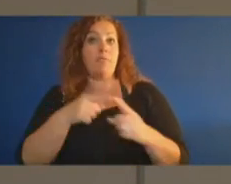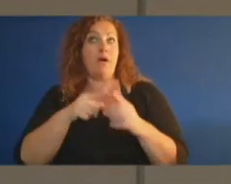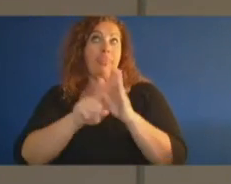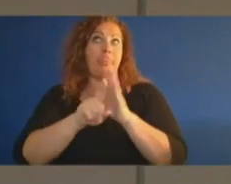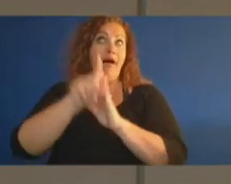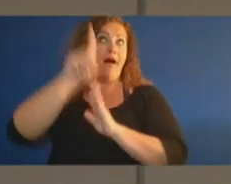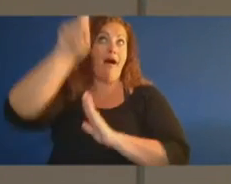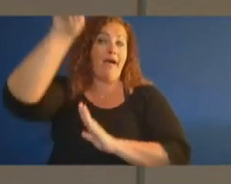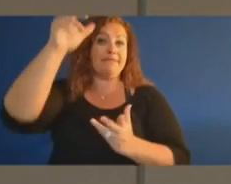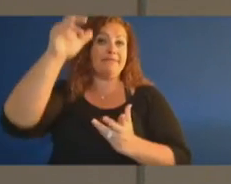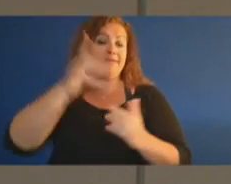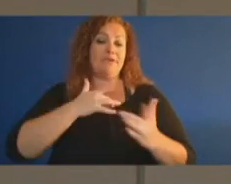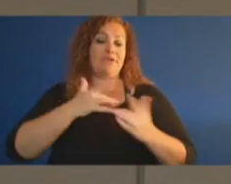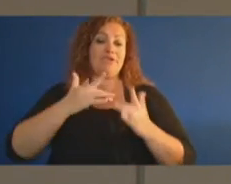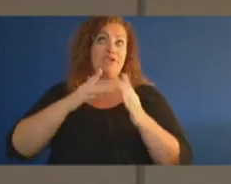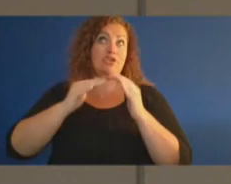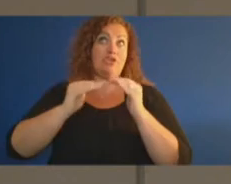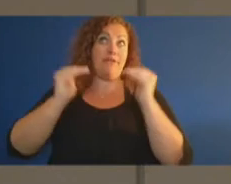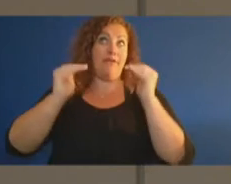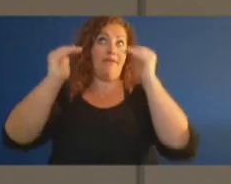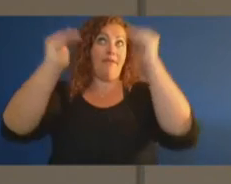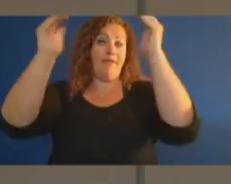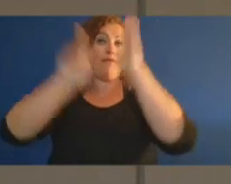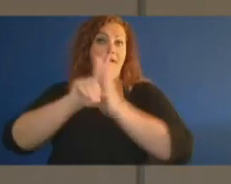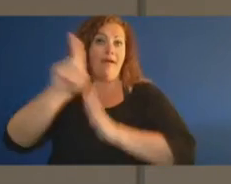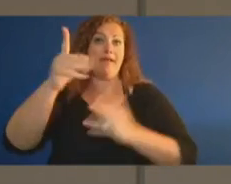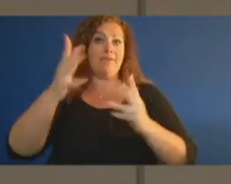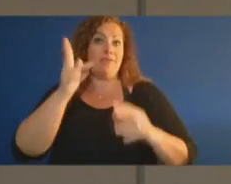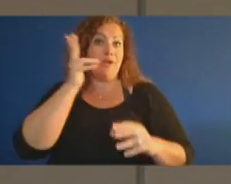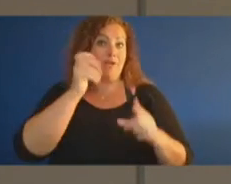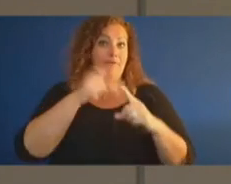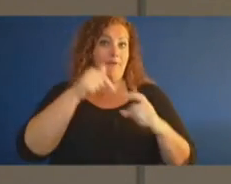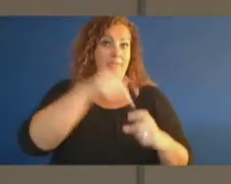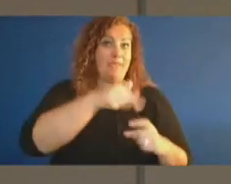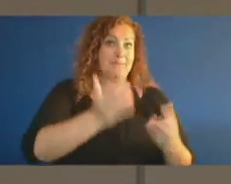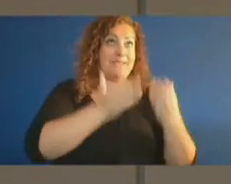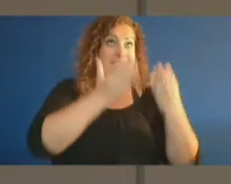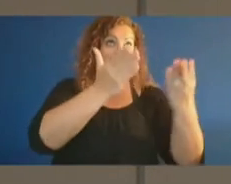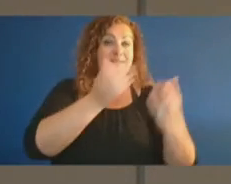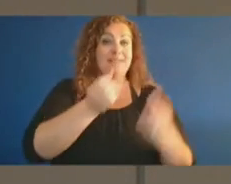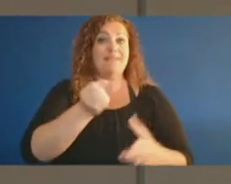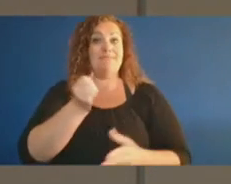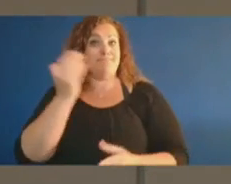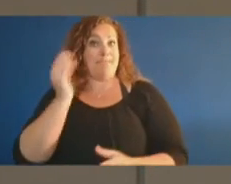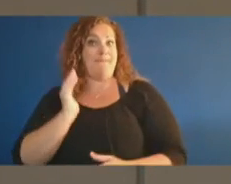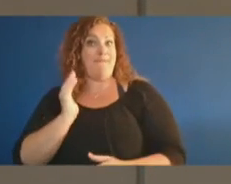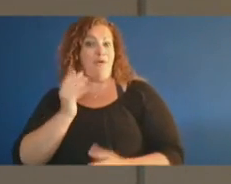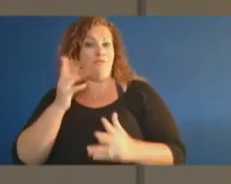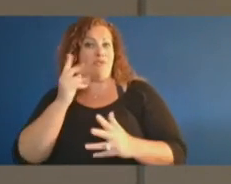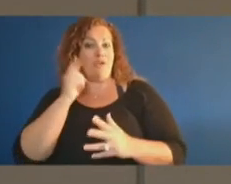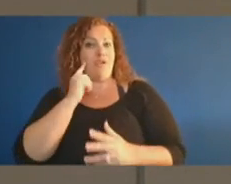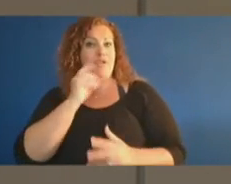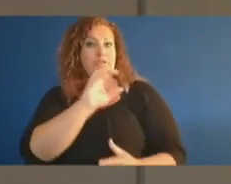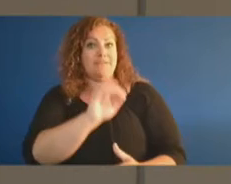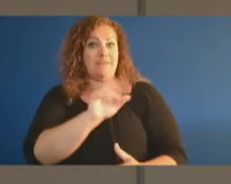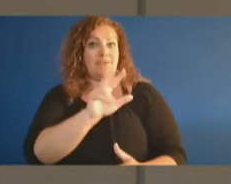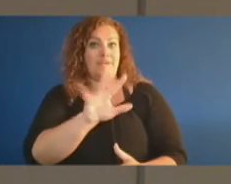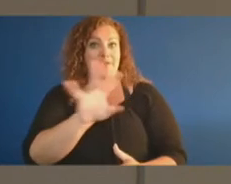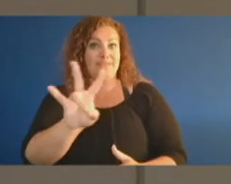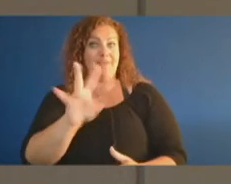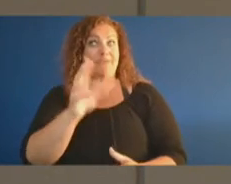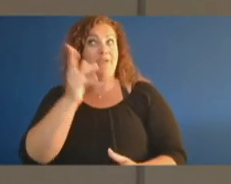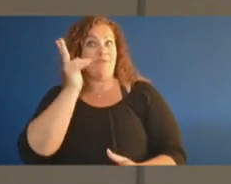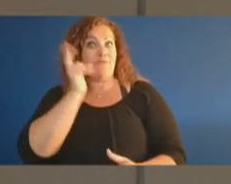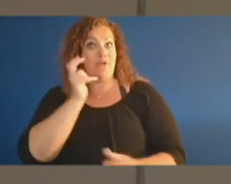concern with the height we heard it on this petition we heard it a couple petitions before the 037 we heard it last